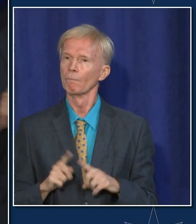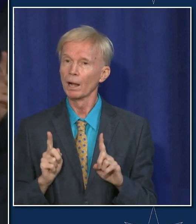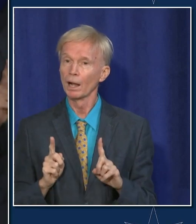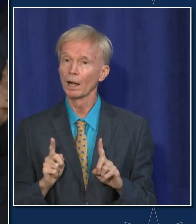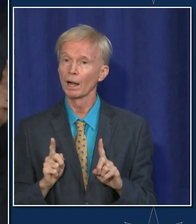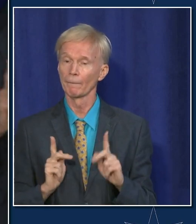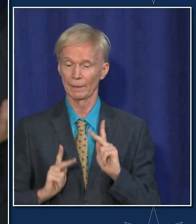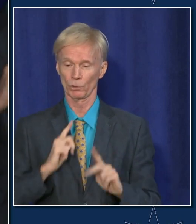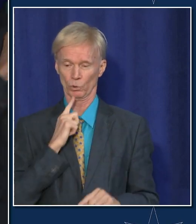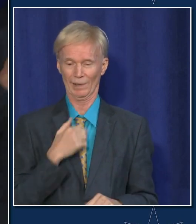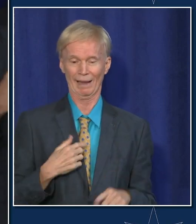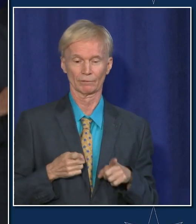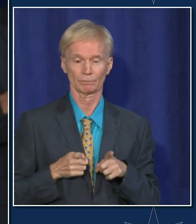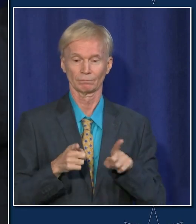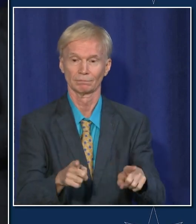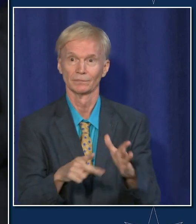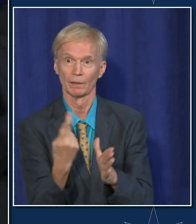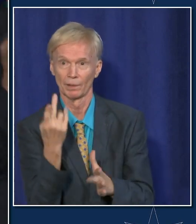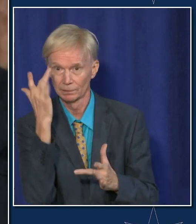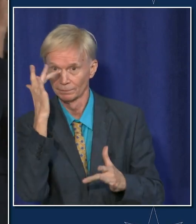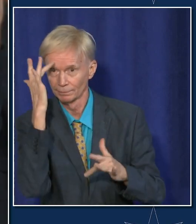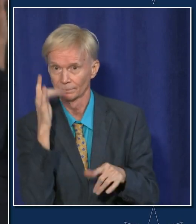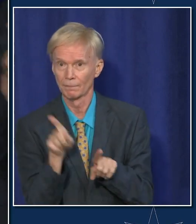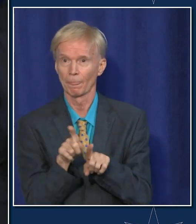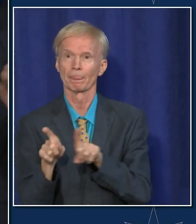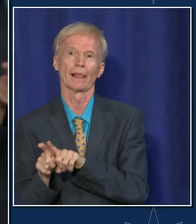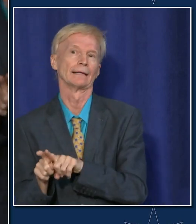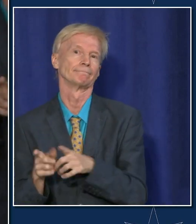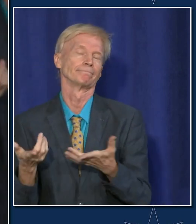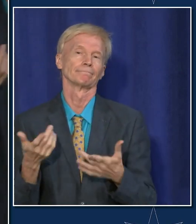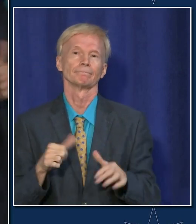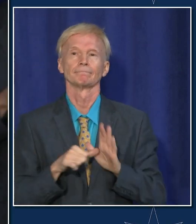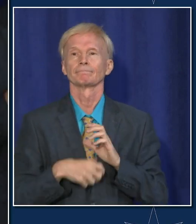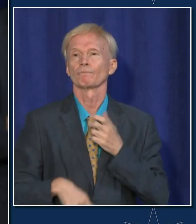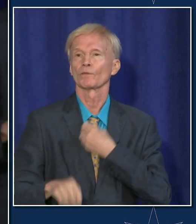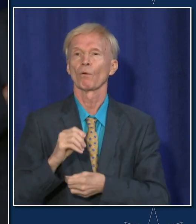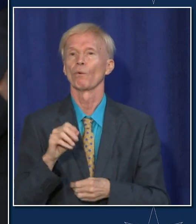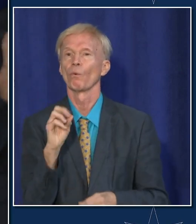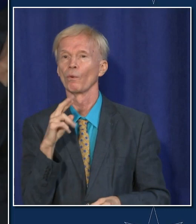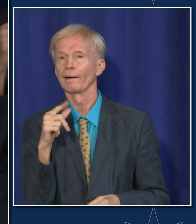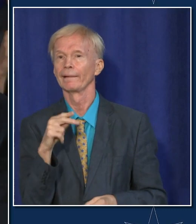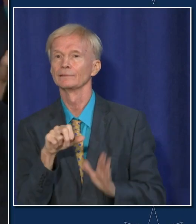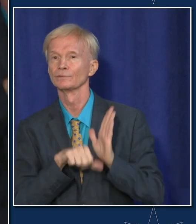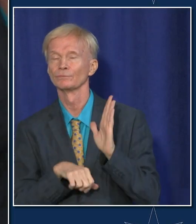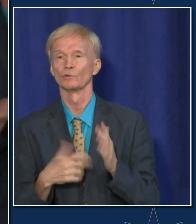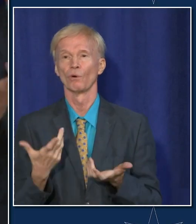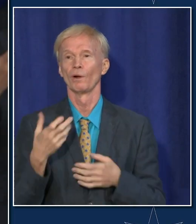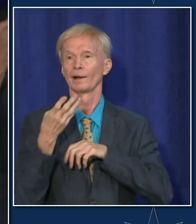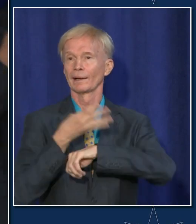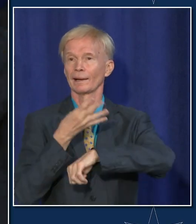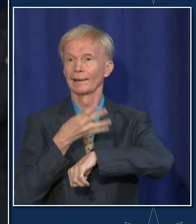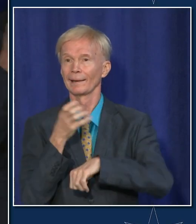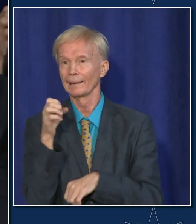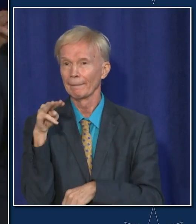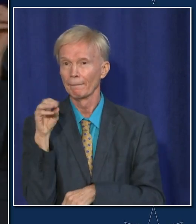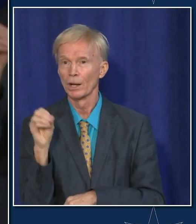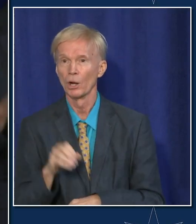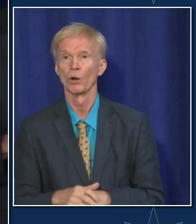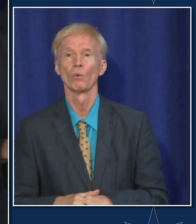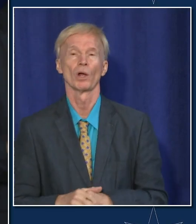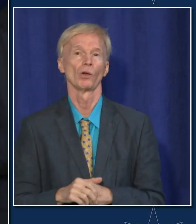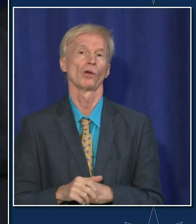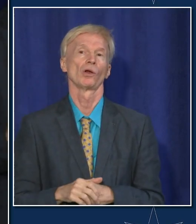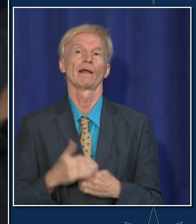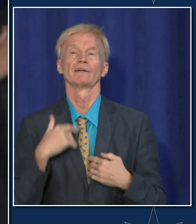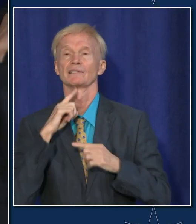people who are severely immunocompromised, for example, after an organ transplant, or people who are undergoing chemotherapy, or who are